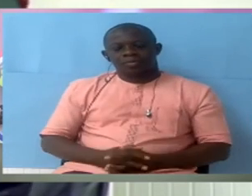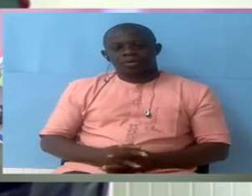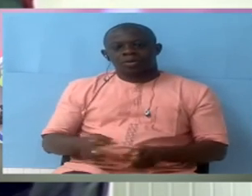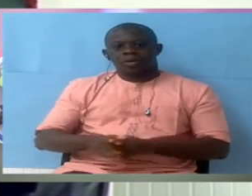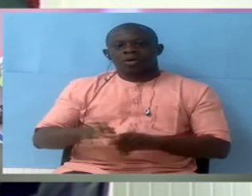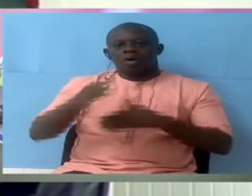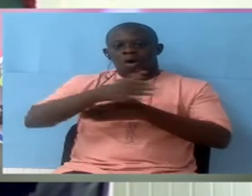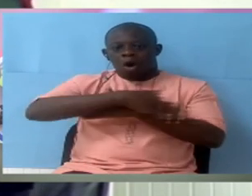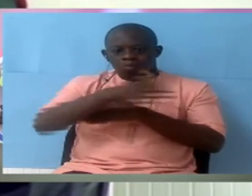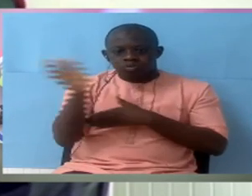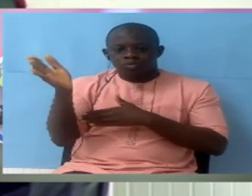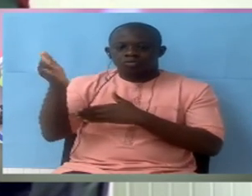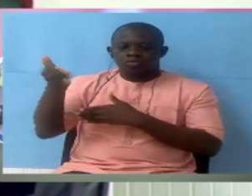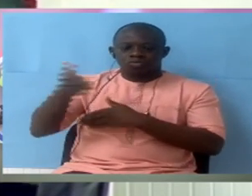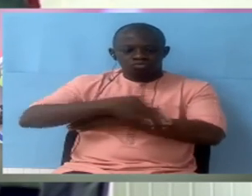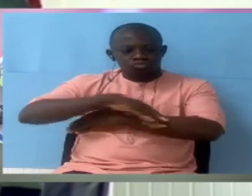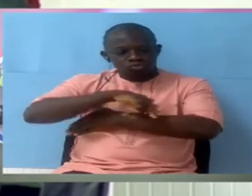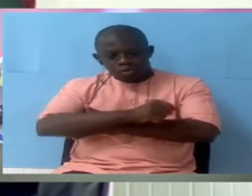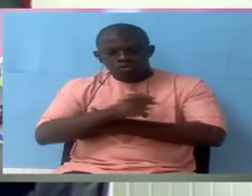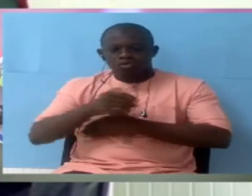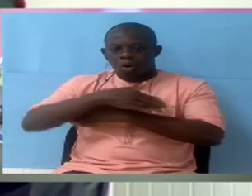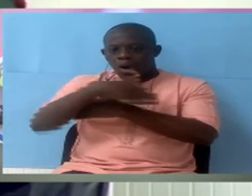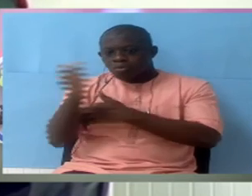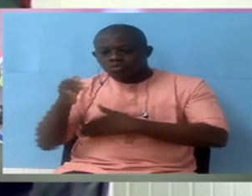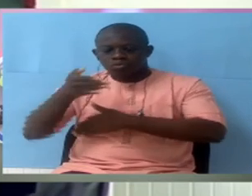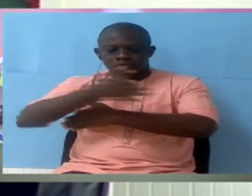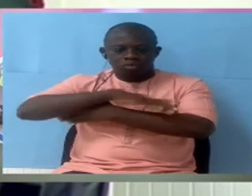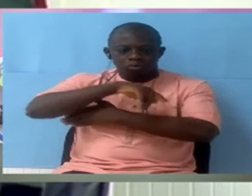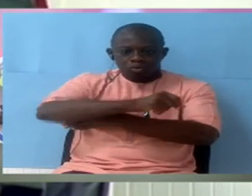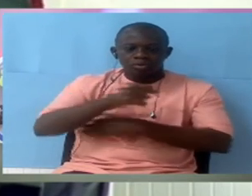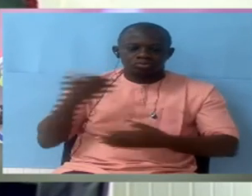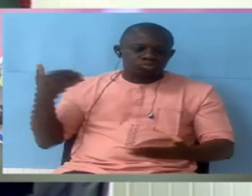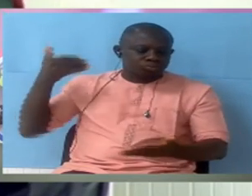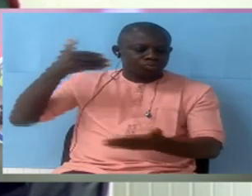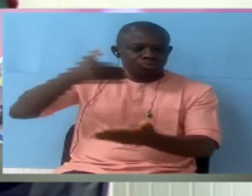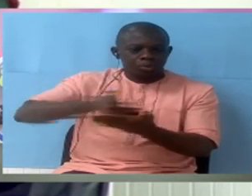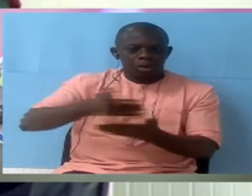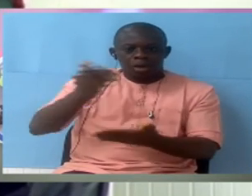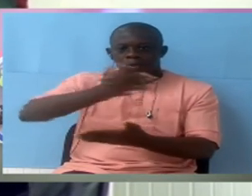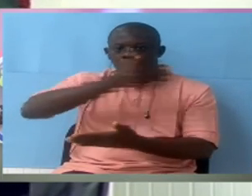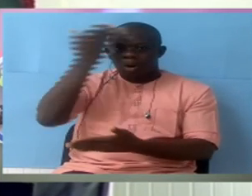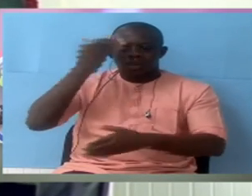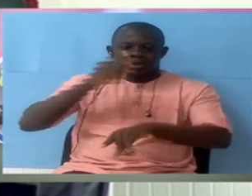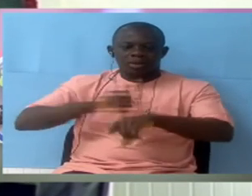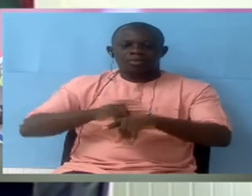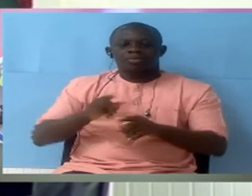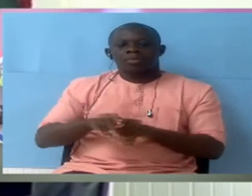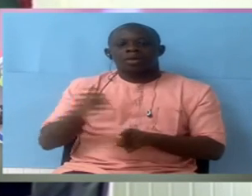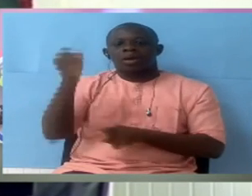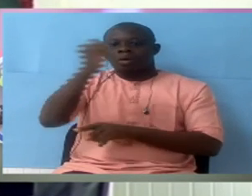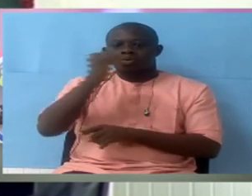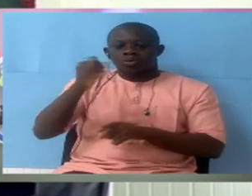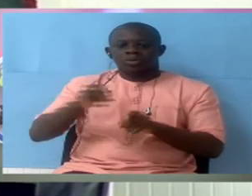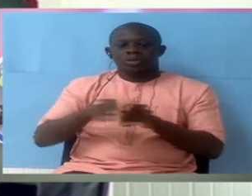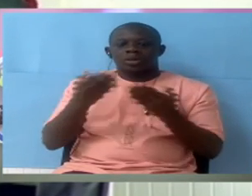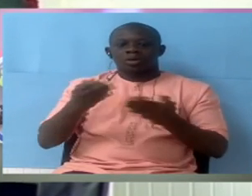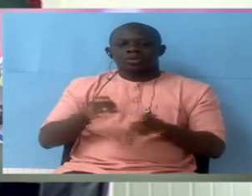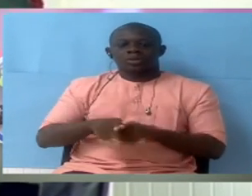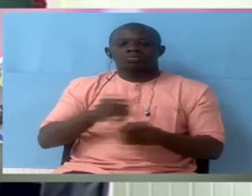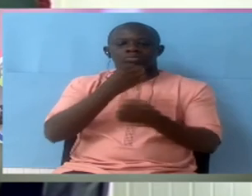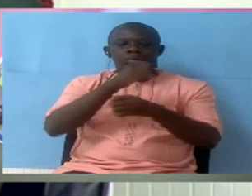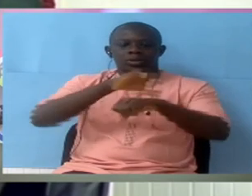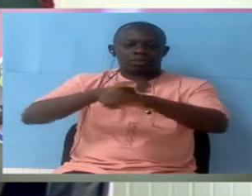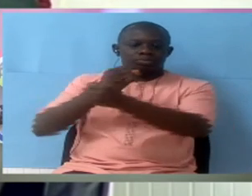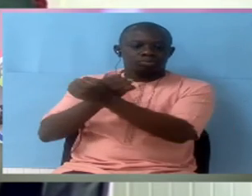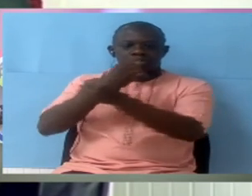are opening and closing. Ñu ngi ubbe ka tej. Till in the morning. Becce suba. Because they were just arresting, bringing